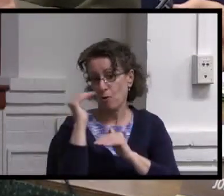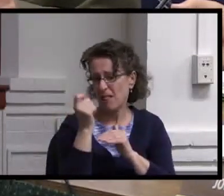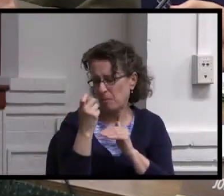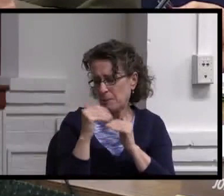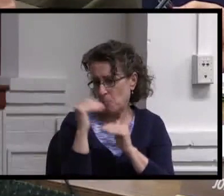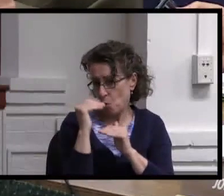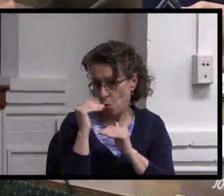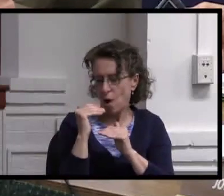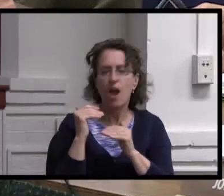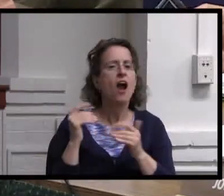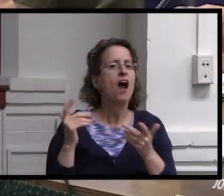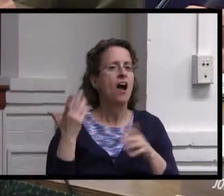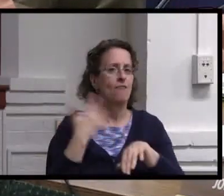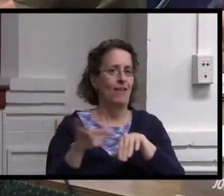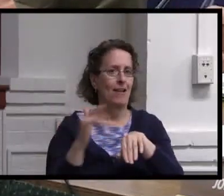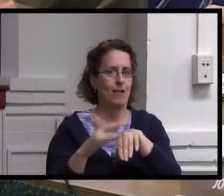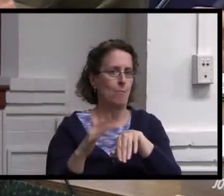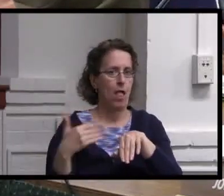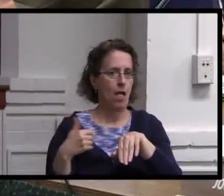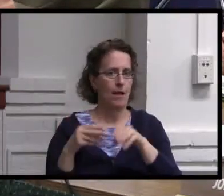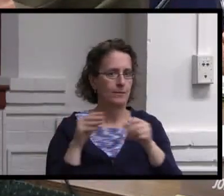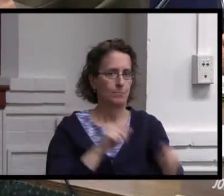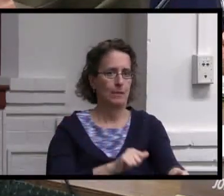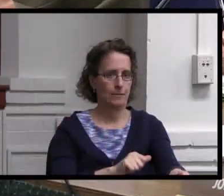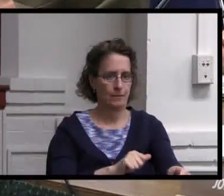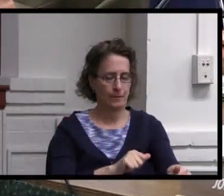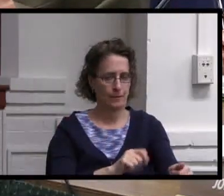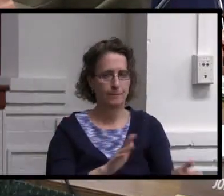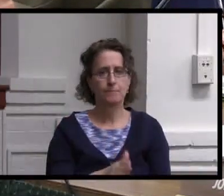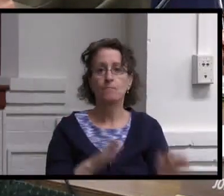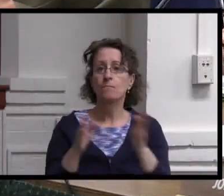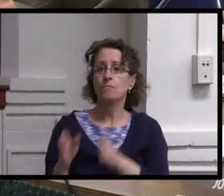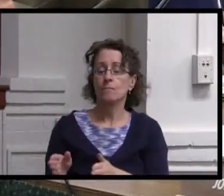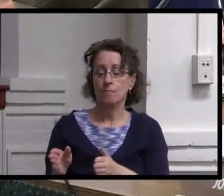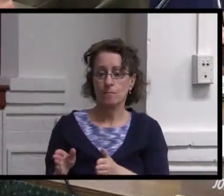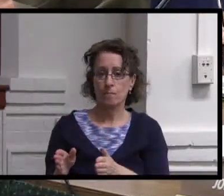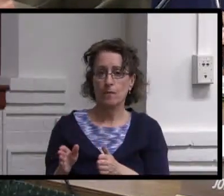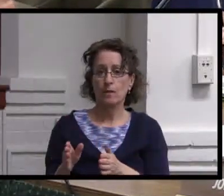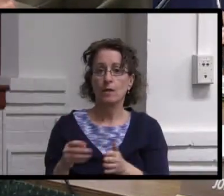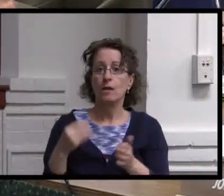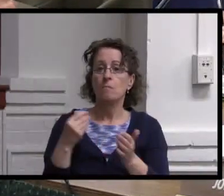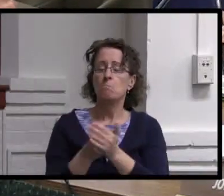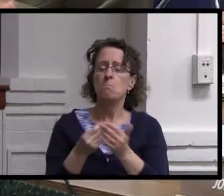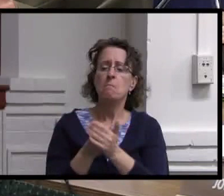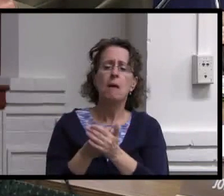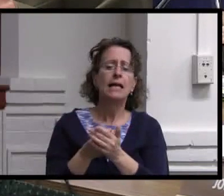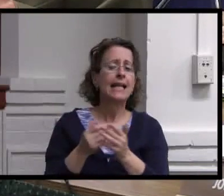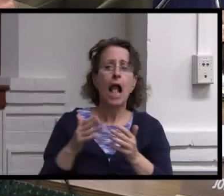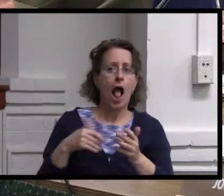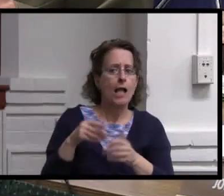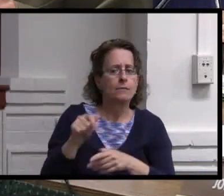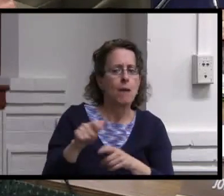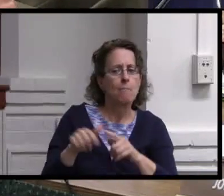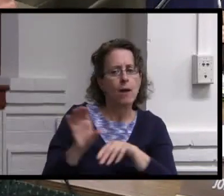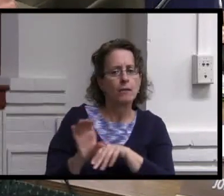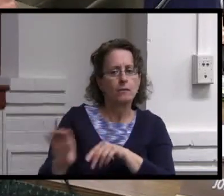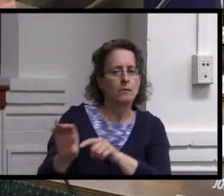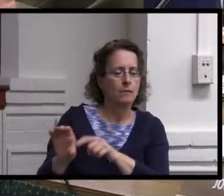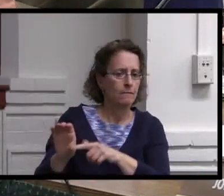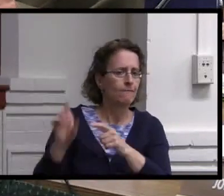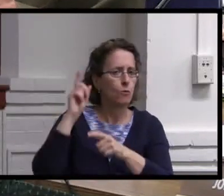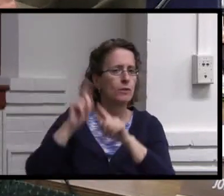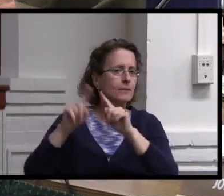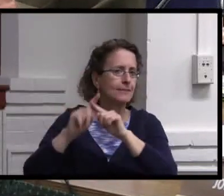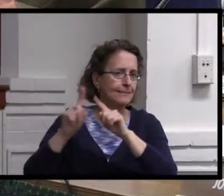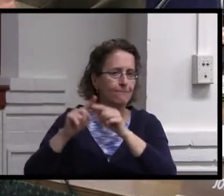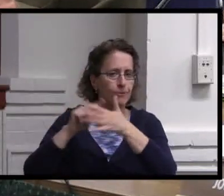been spent and the money that has already been set aside for various contracts and purchases that have been authorized but